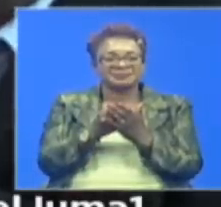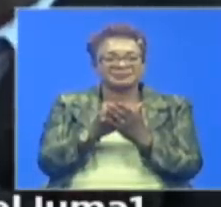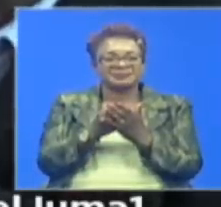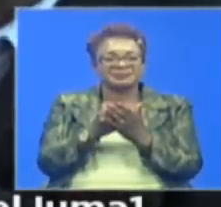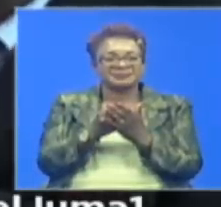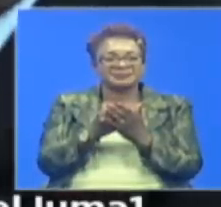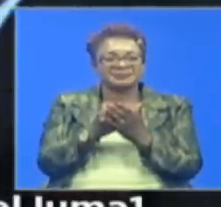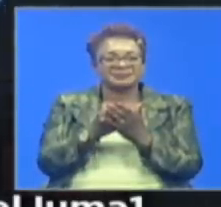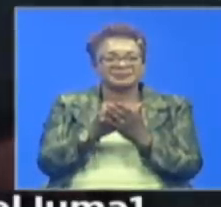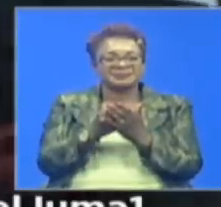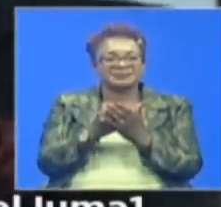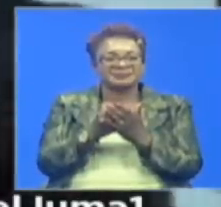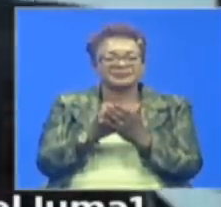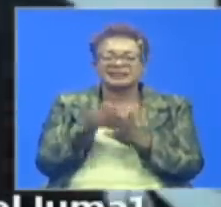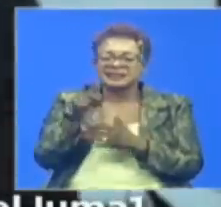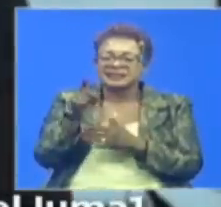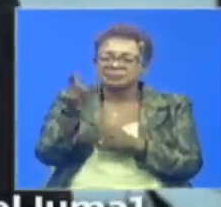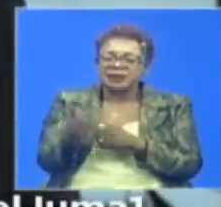Who is masquerading